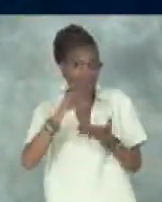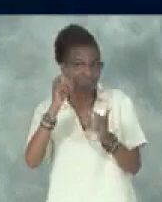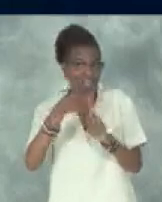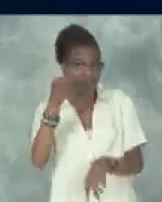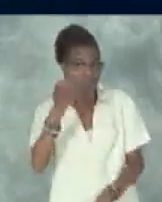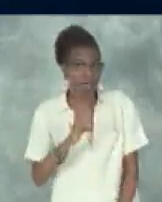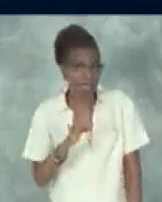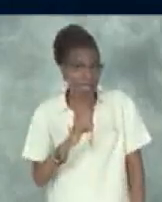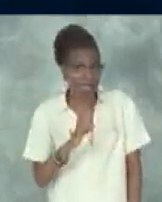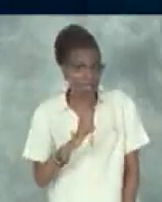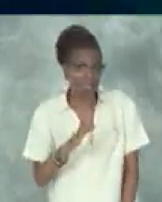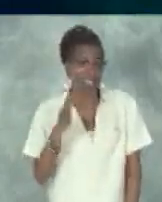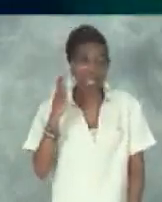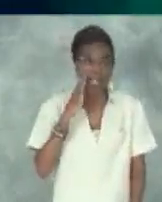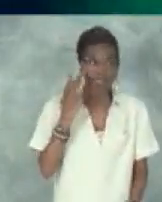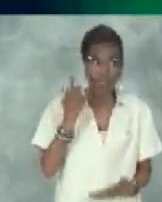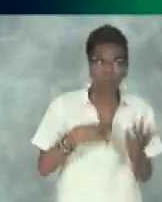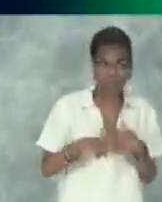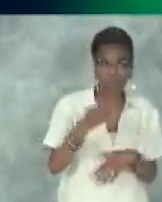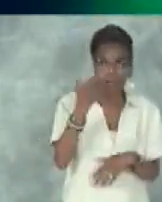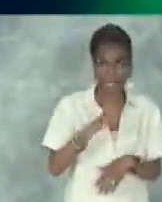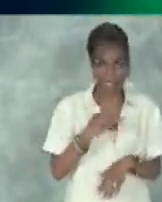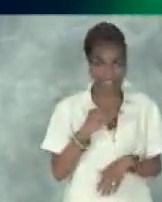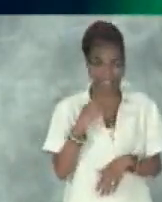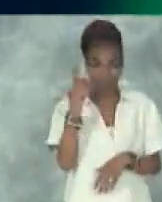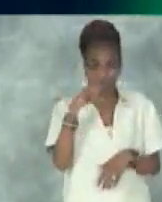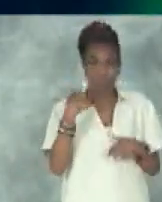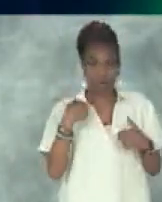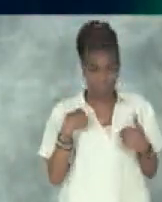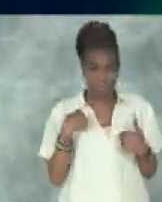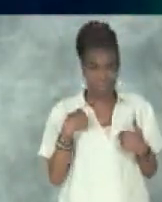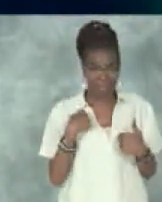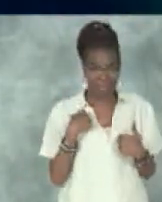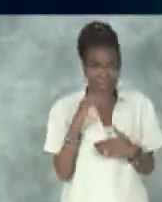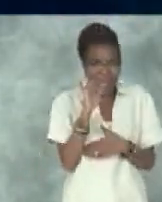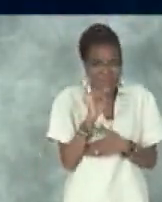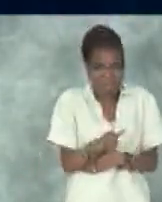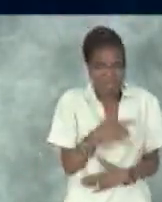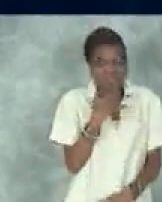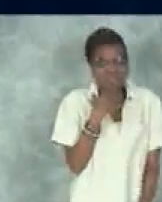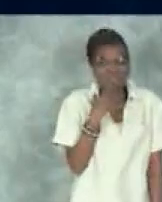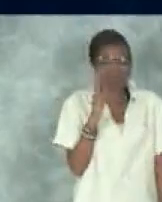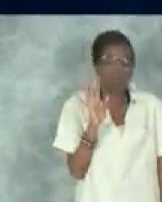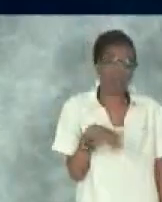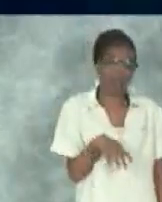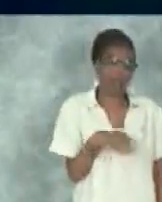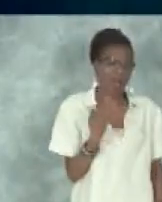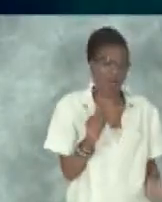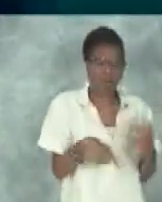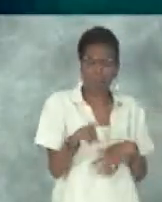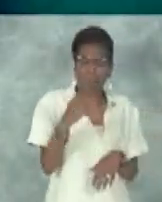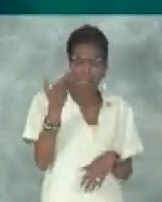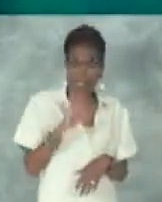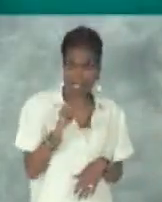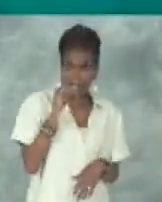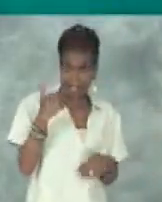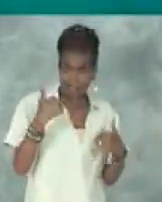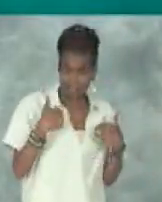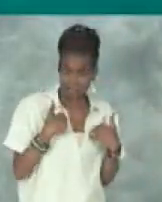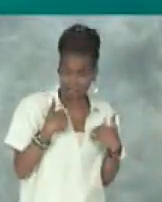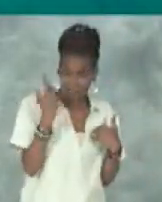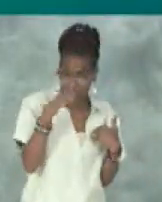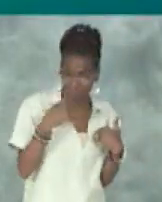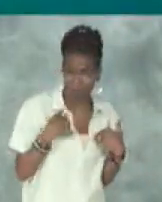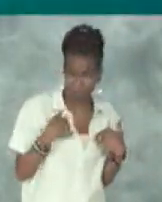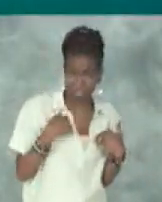know God says it's for me, that's when we begin to say stuff like this: what God has for me